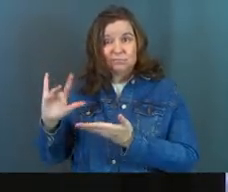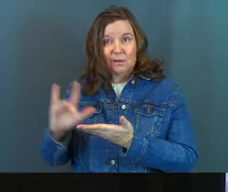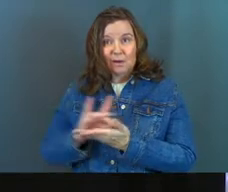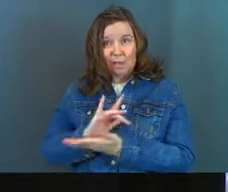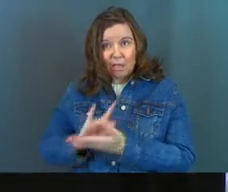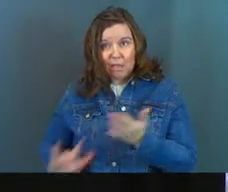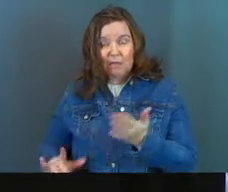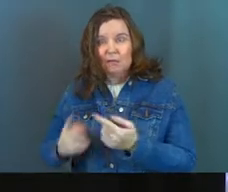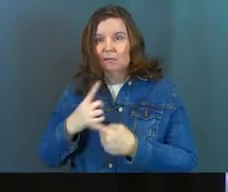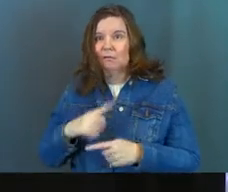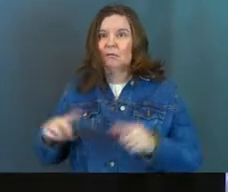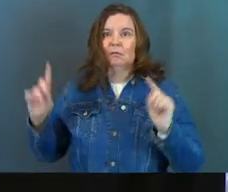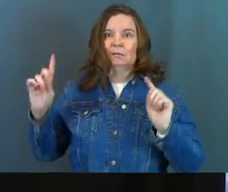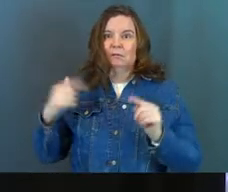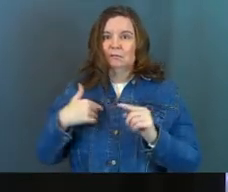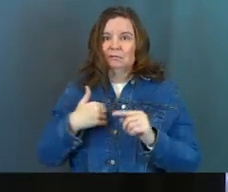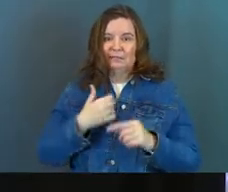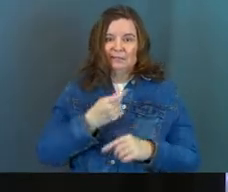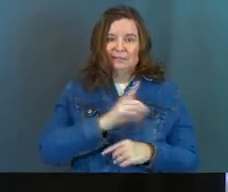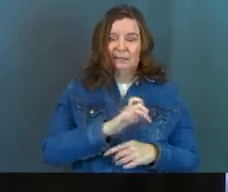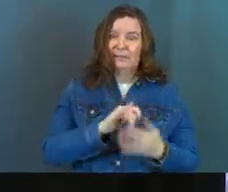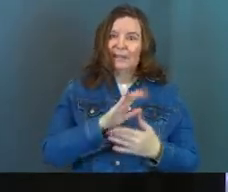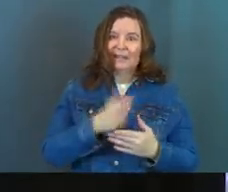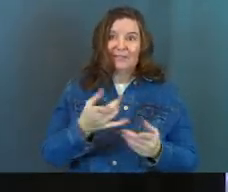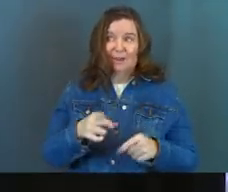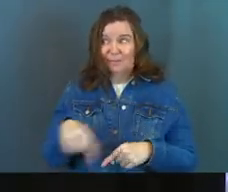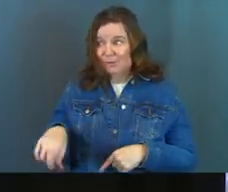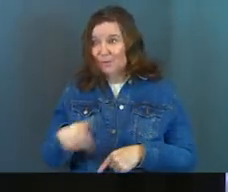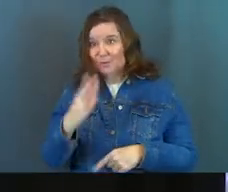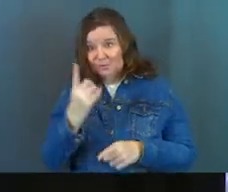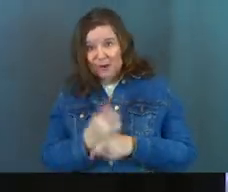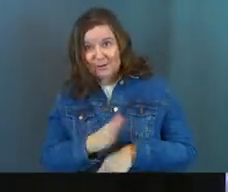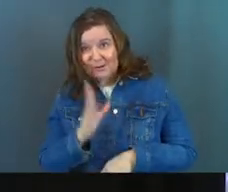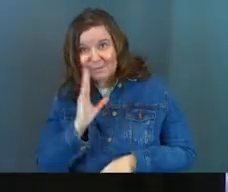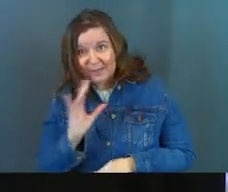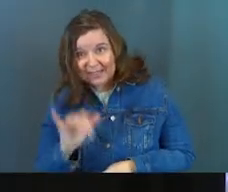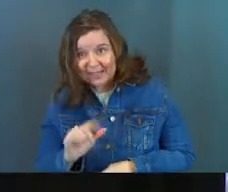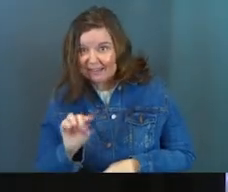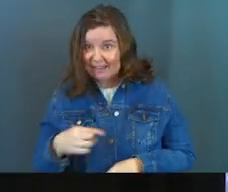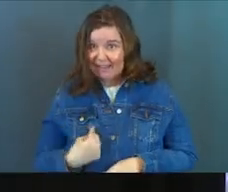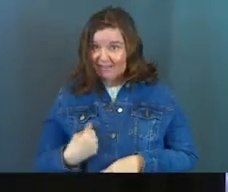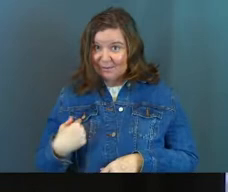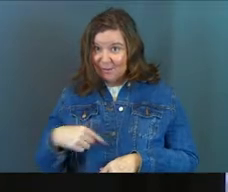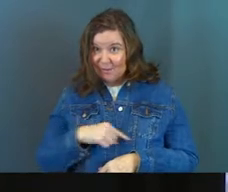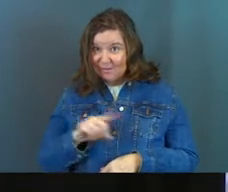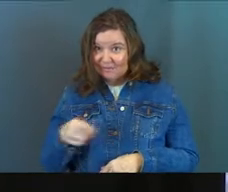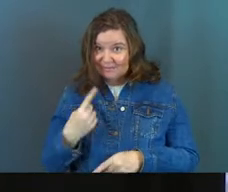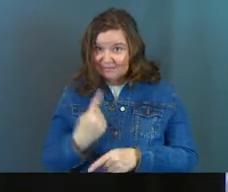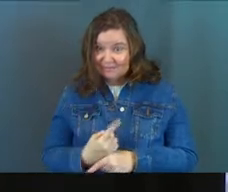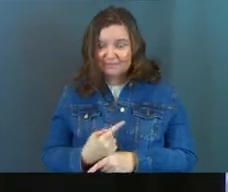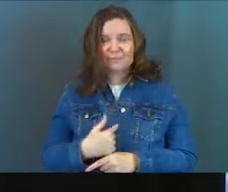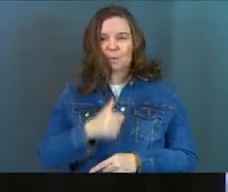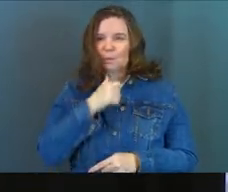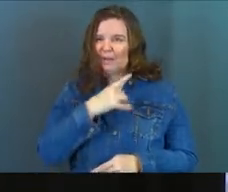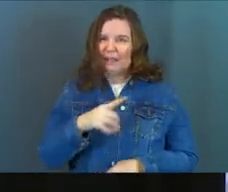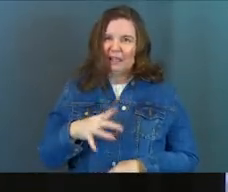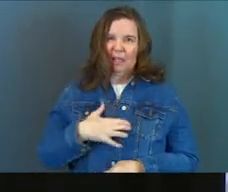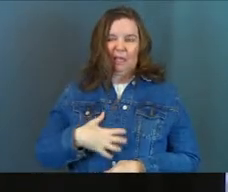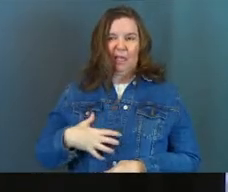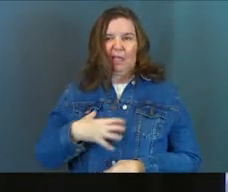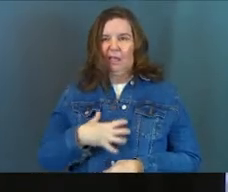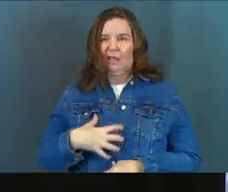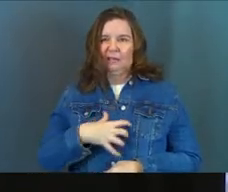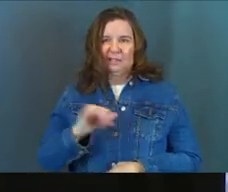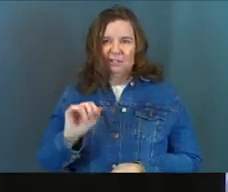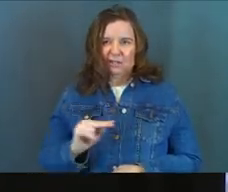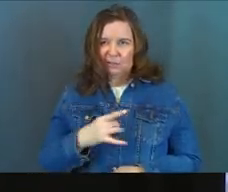card debt that we had incurred in December. And that's never happened to any of you, right? That's just us. And we didn't like that gift